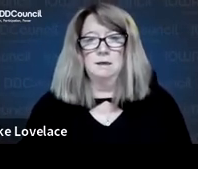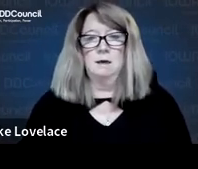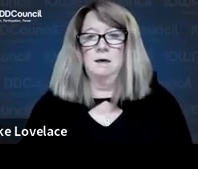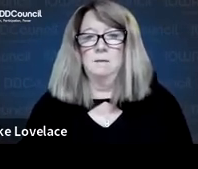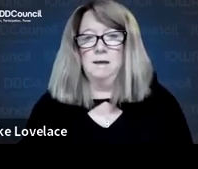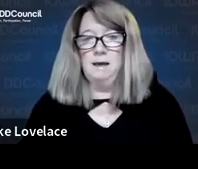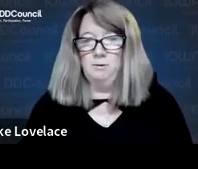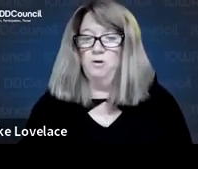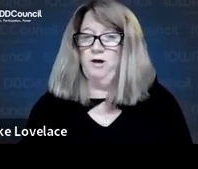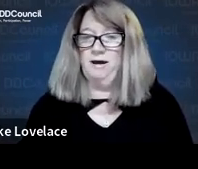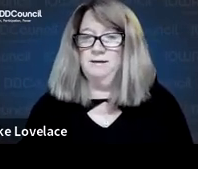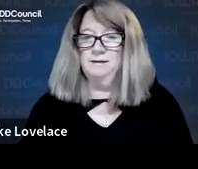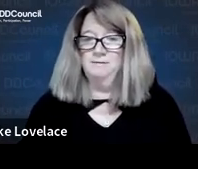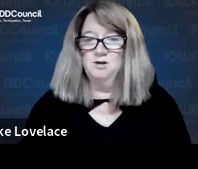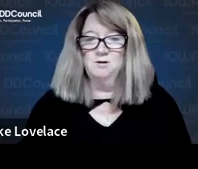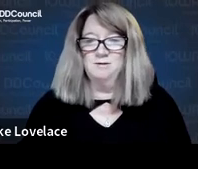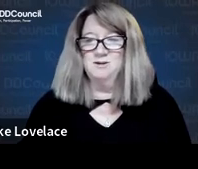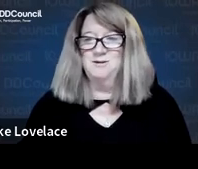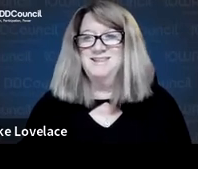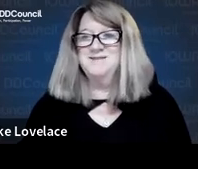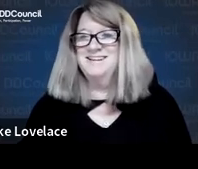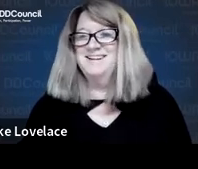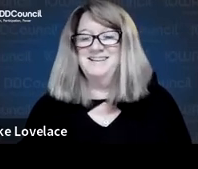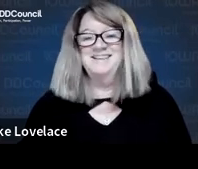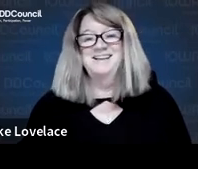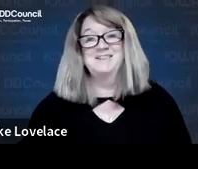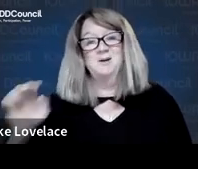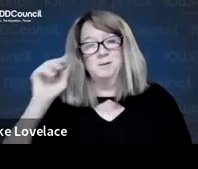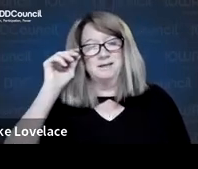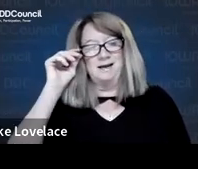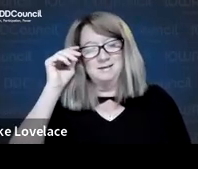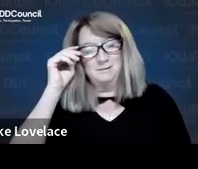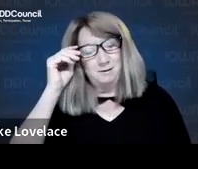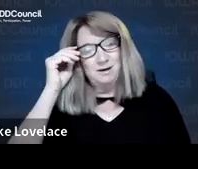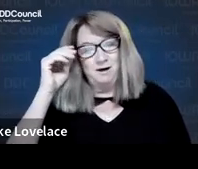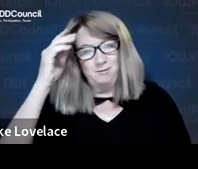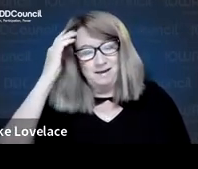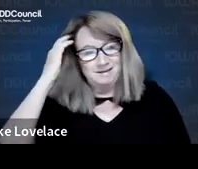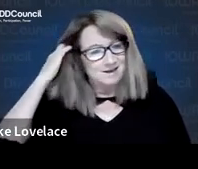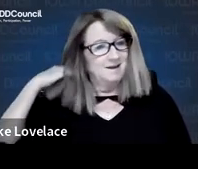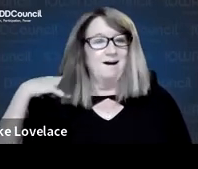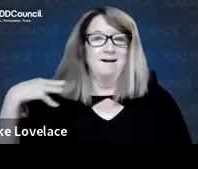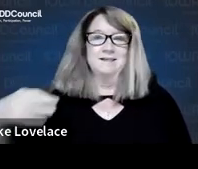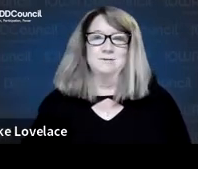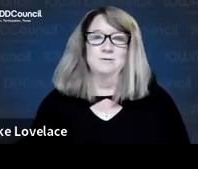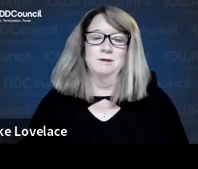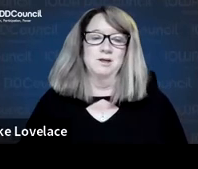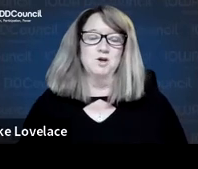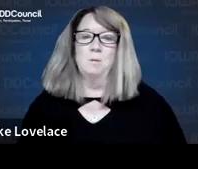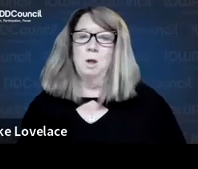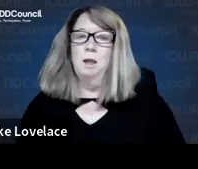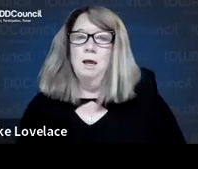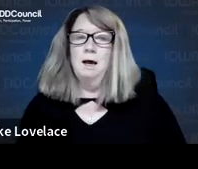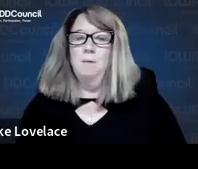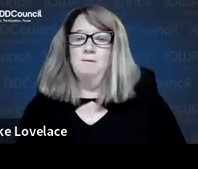hottest capital chat of the 2023 year. Let's hope it's the hottest. If we go hotter past August, we're really